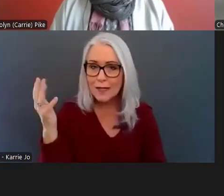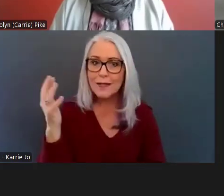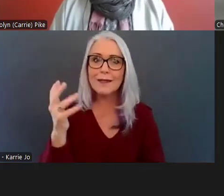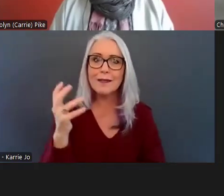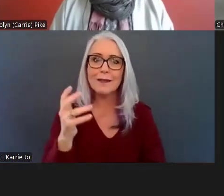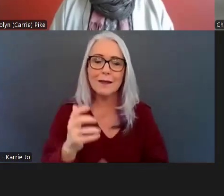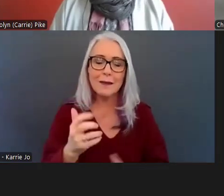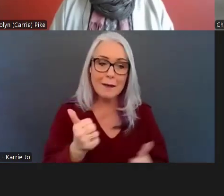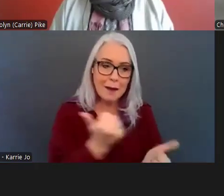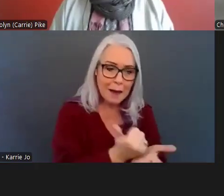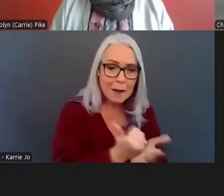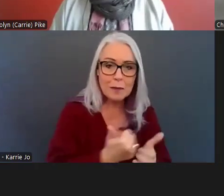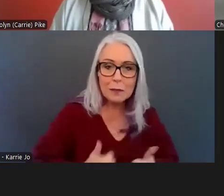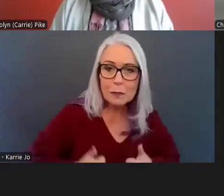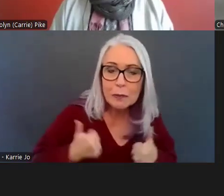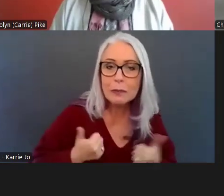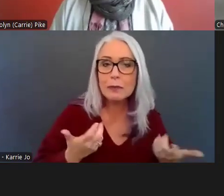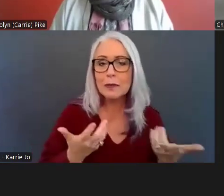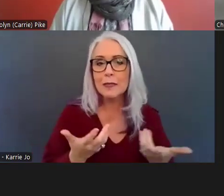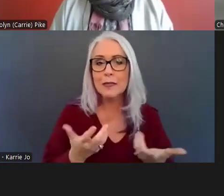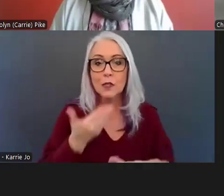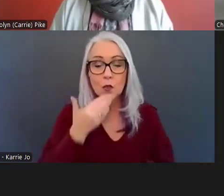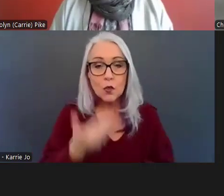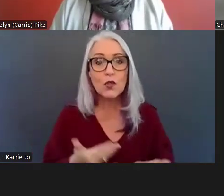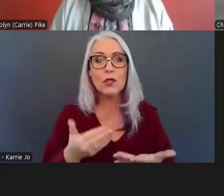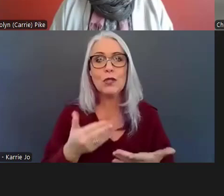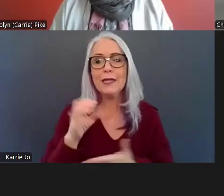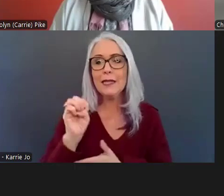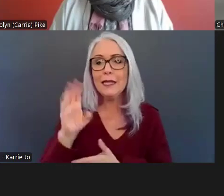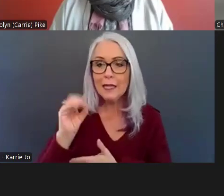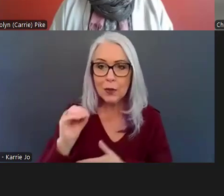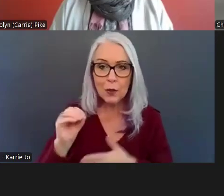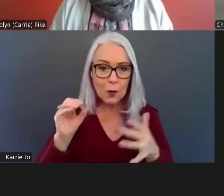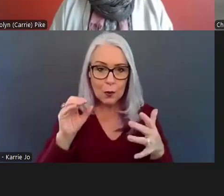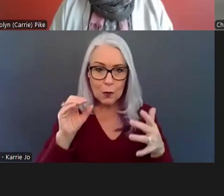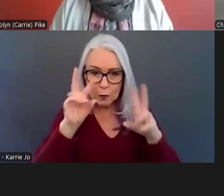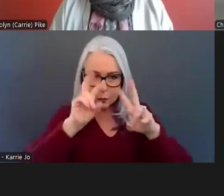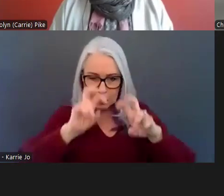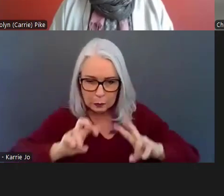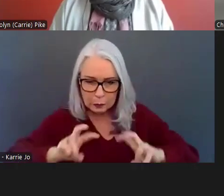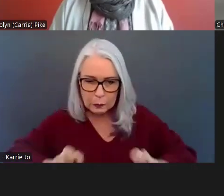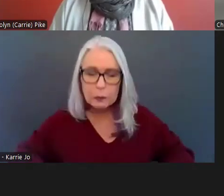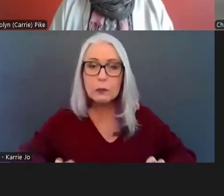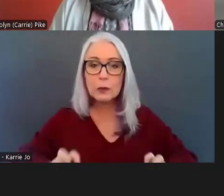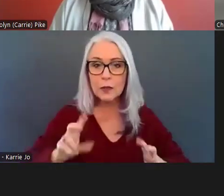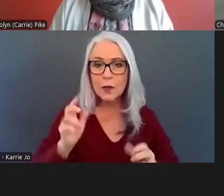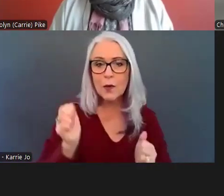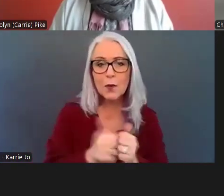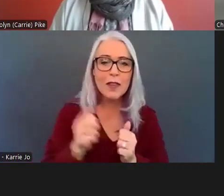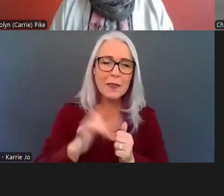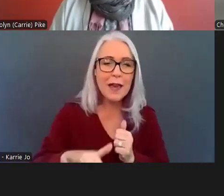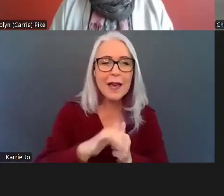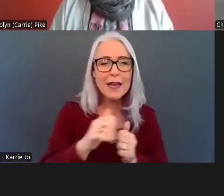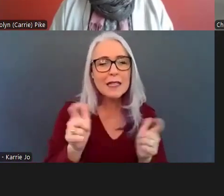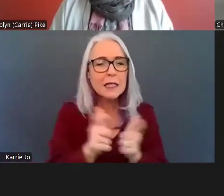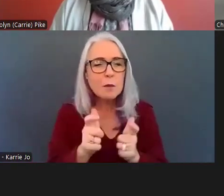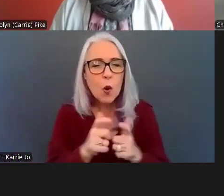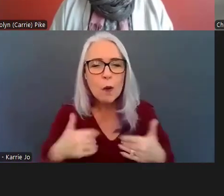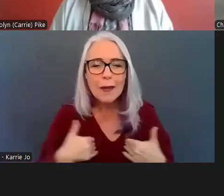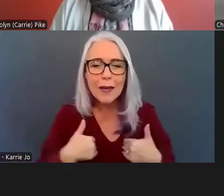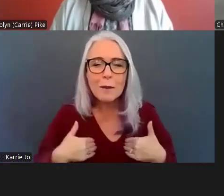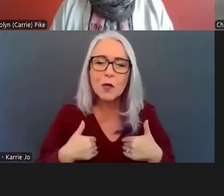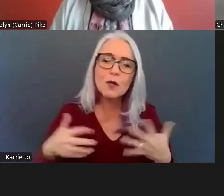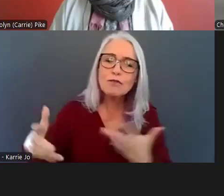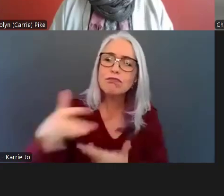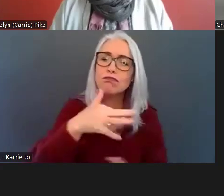retaining understory, doing good ecological silviculture, I think creates the small mammal playground they need to go out there and do their thing. But